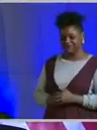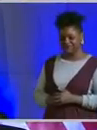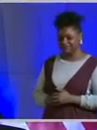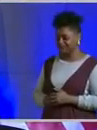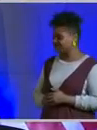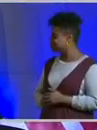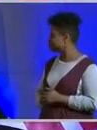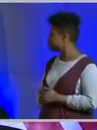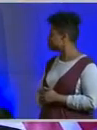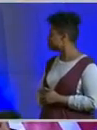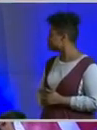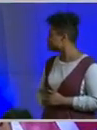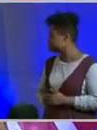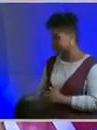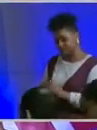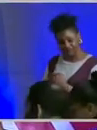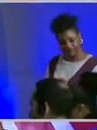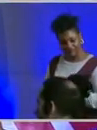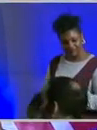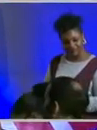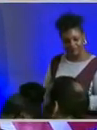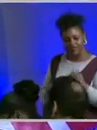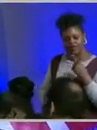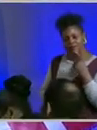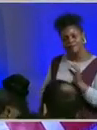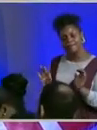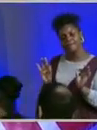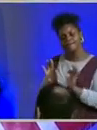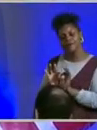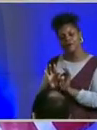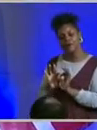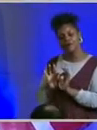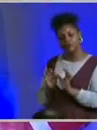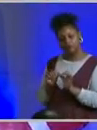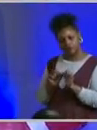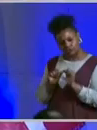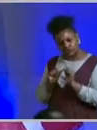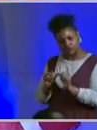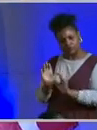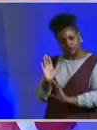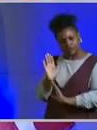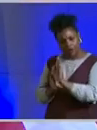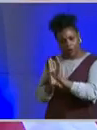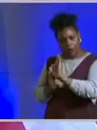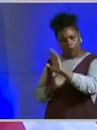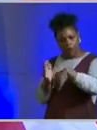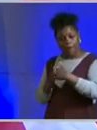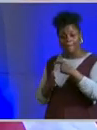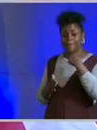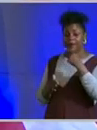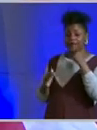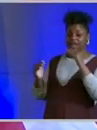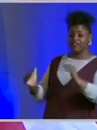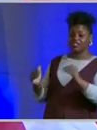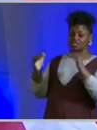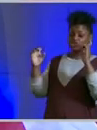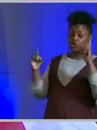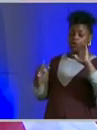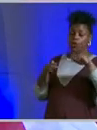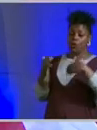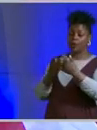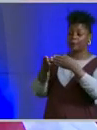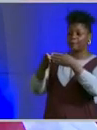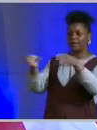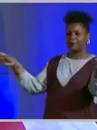I think it's important to continue to develop all of public higher education, all of public education, in my